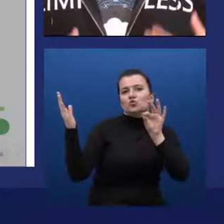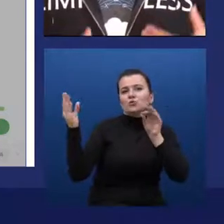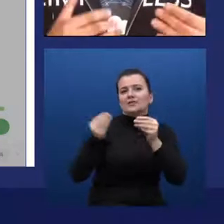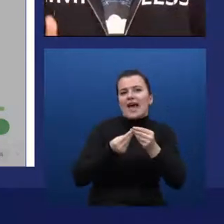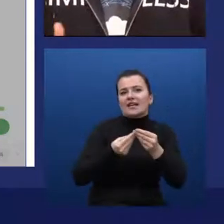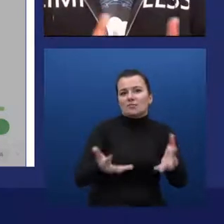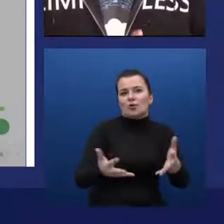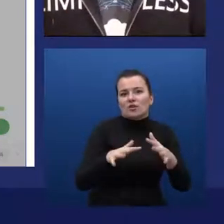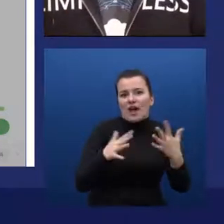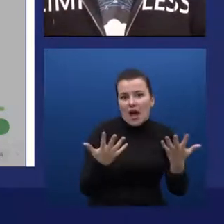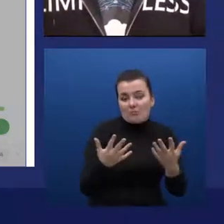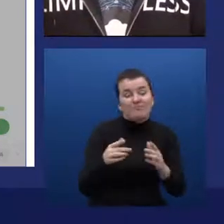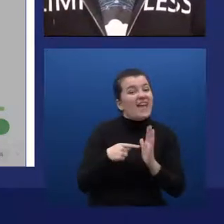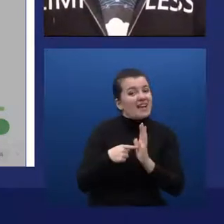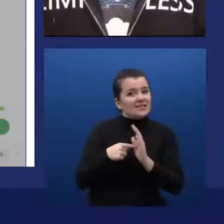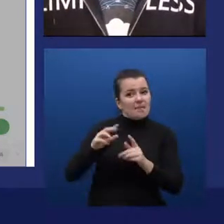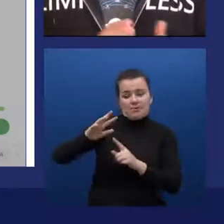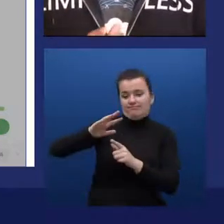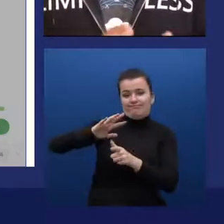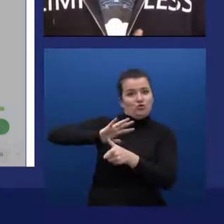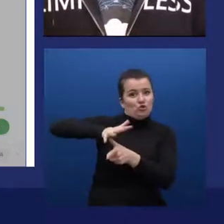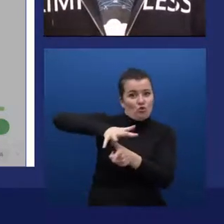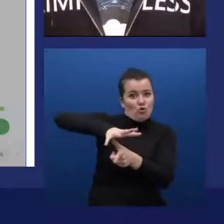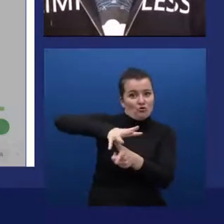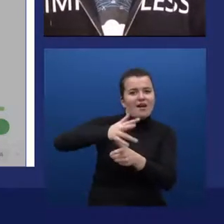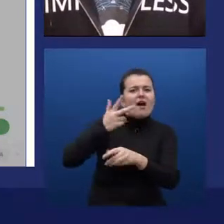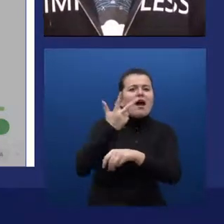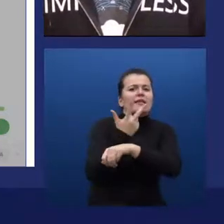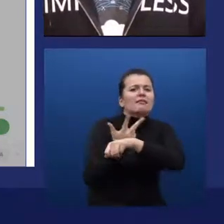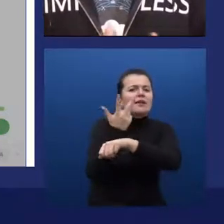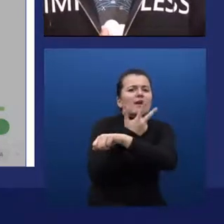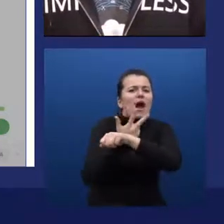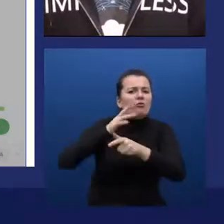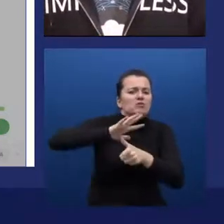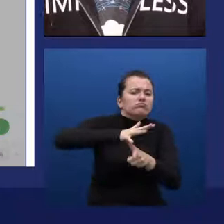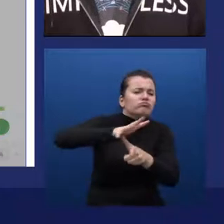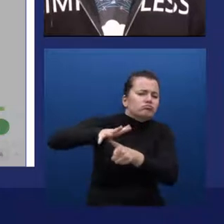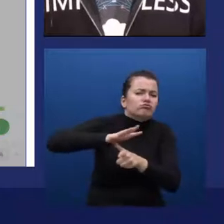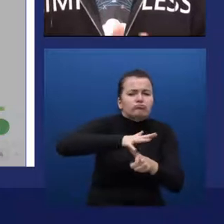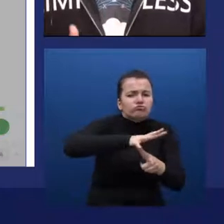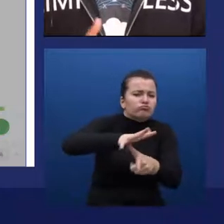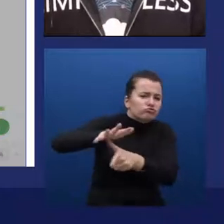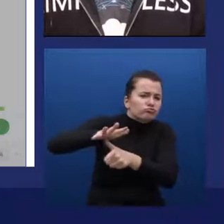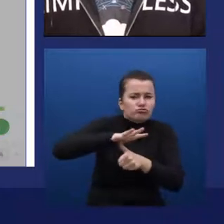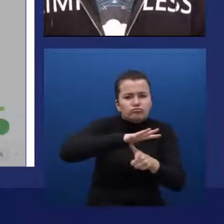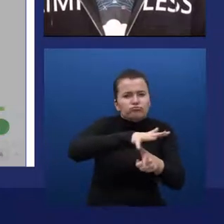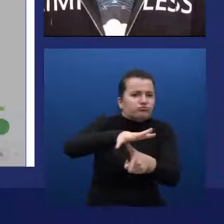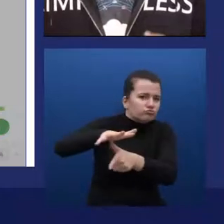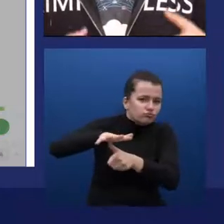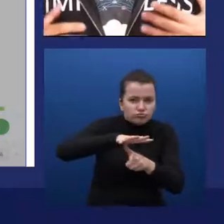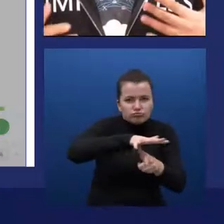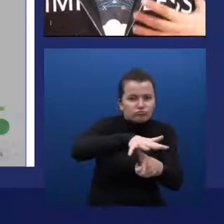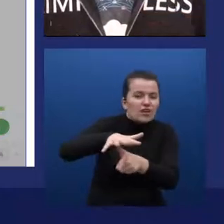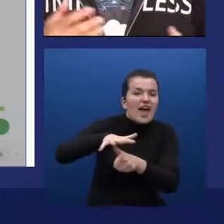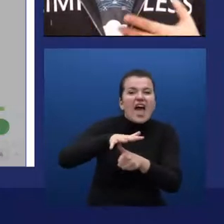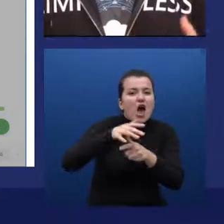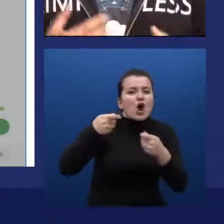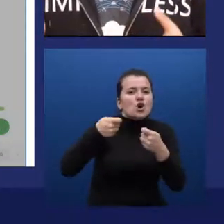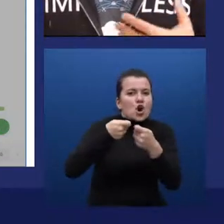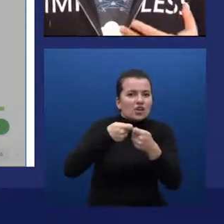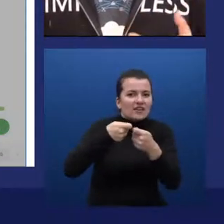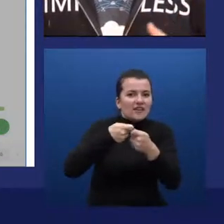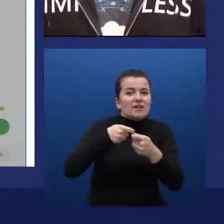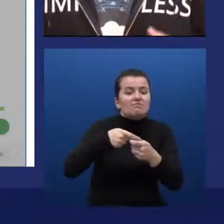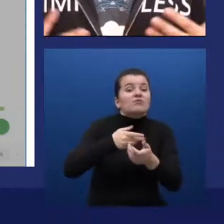drones, and the drones being 3 hours out at sea, at 14.4 kilobits per second connectivity, it wasn't enough to do, you know, a